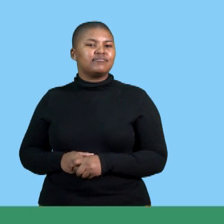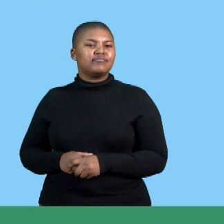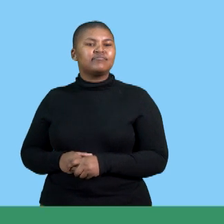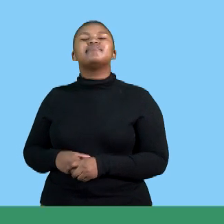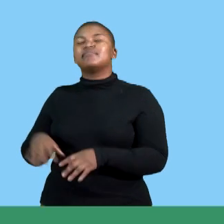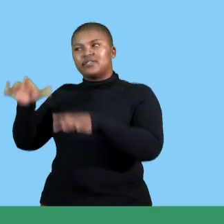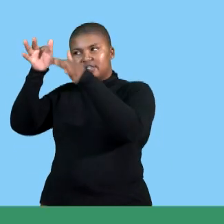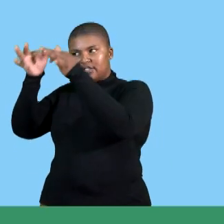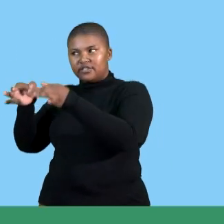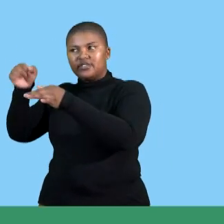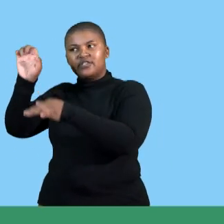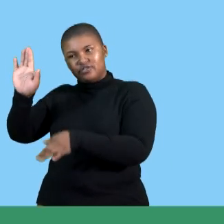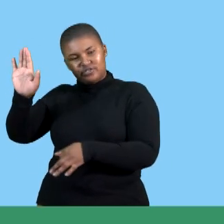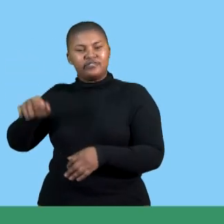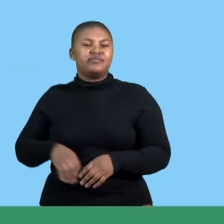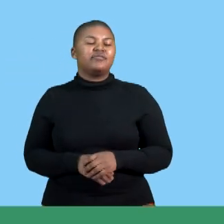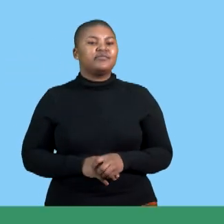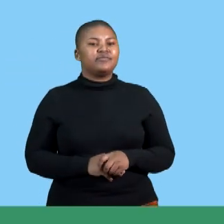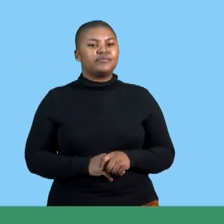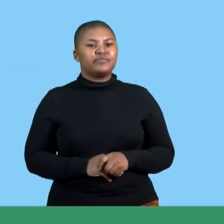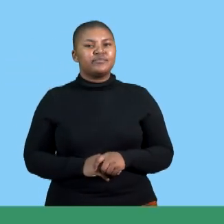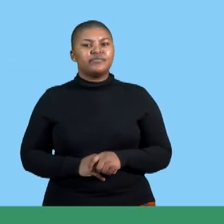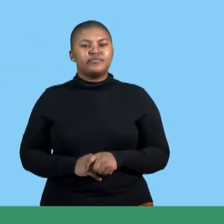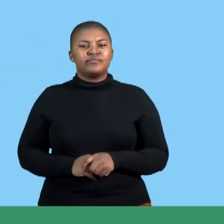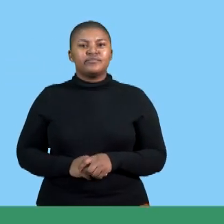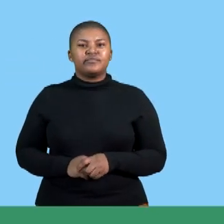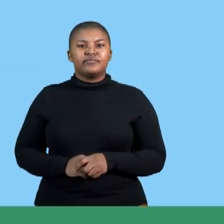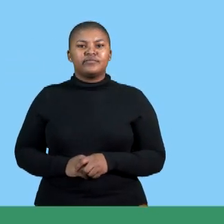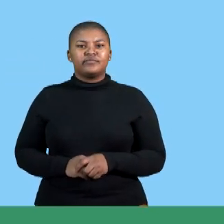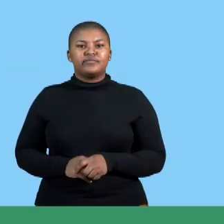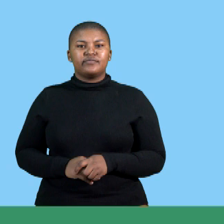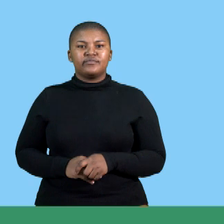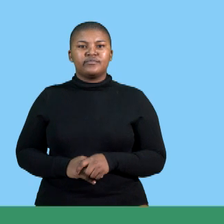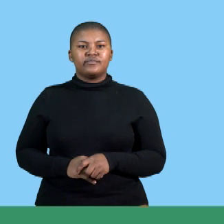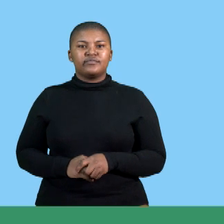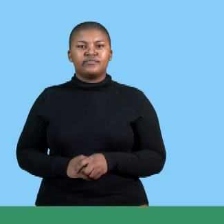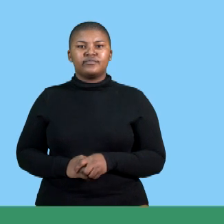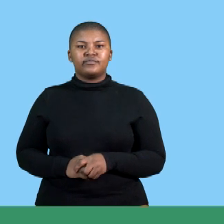Correct. So the answer again is what? We're looking at